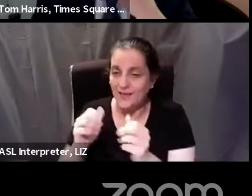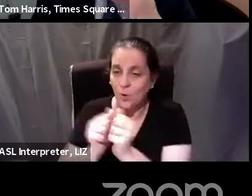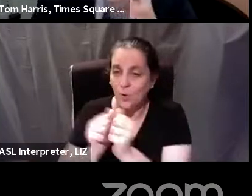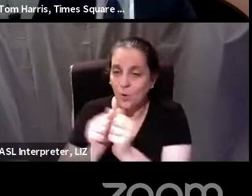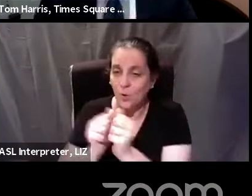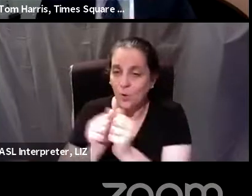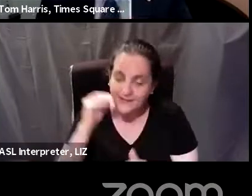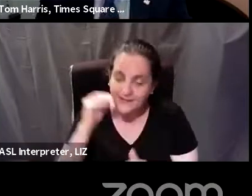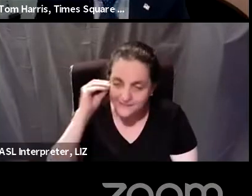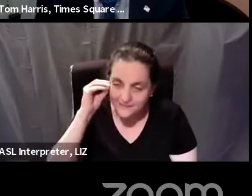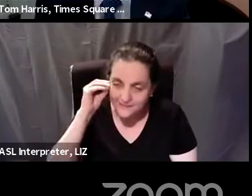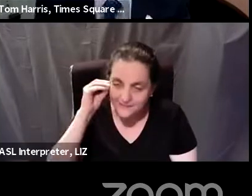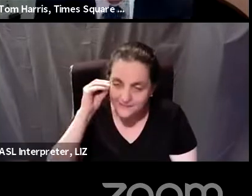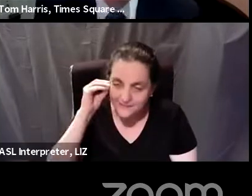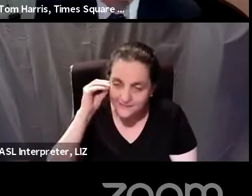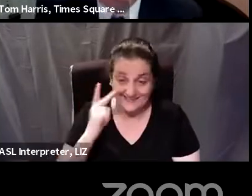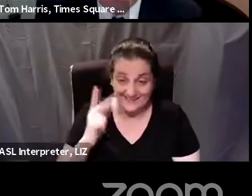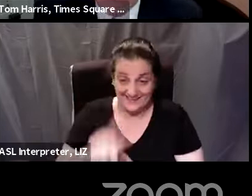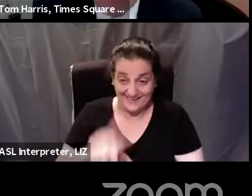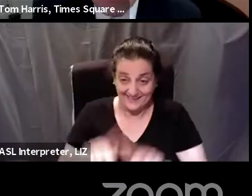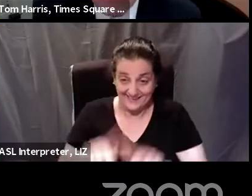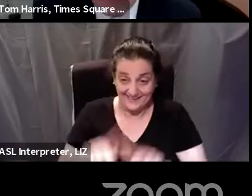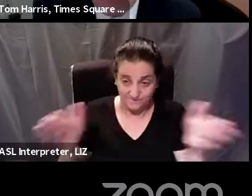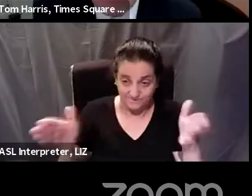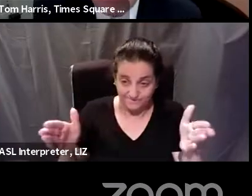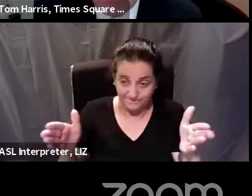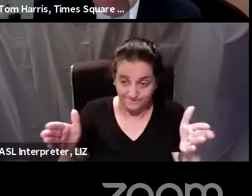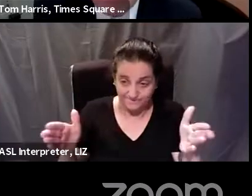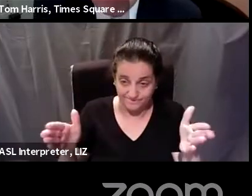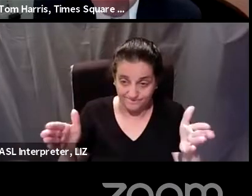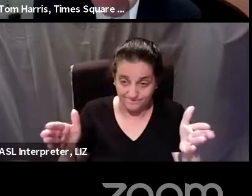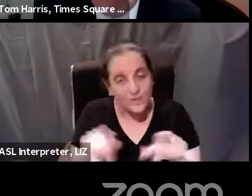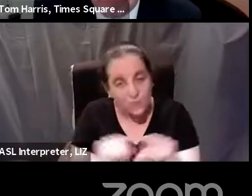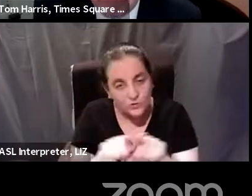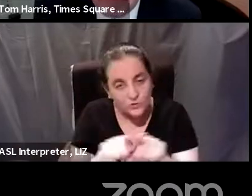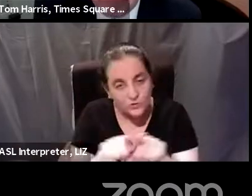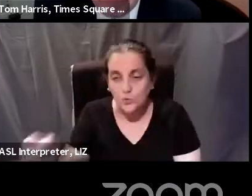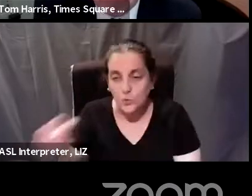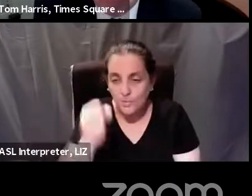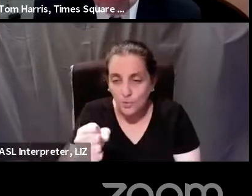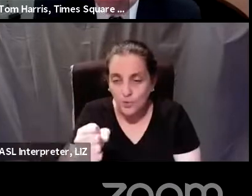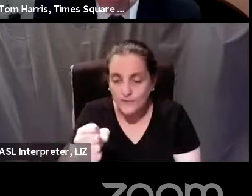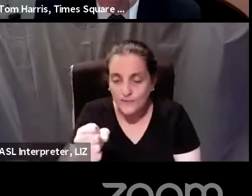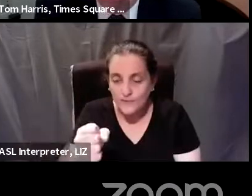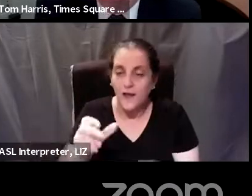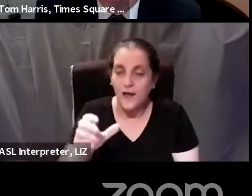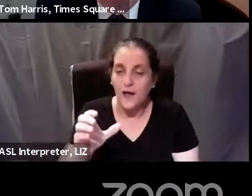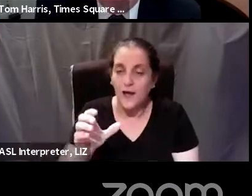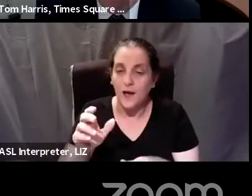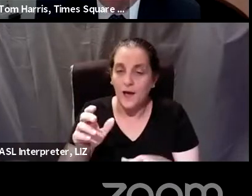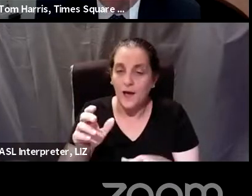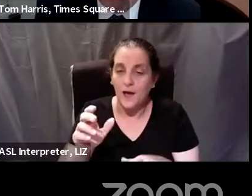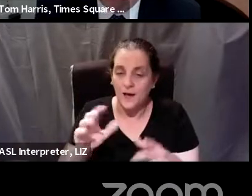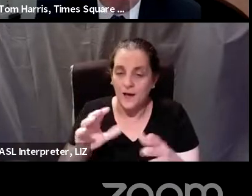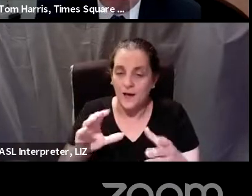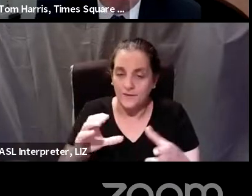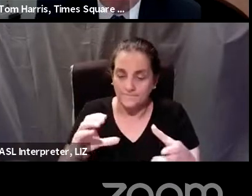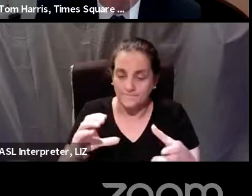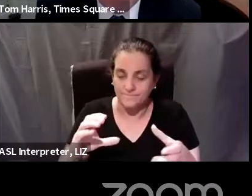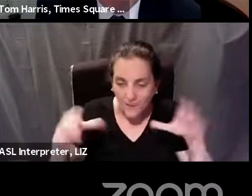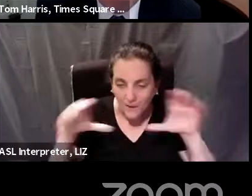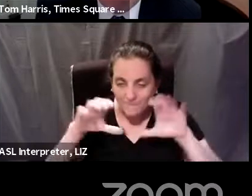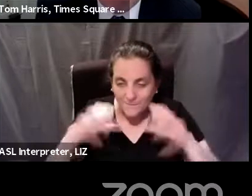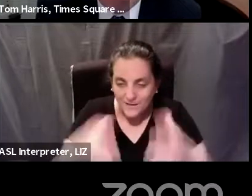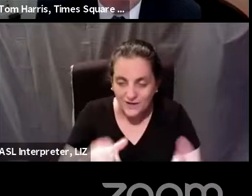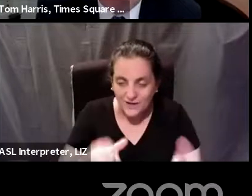the interlink between both of those things. Also to appoint a commission to address housing and homelessness that will